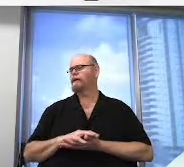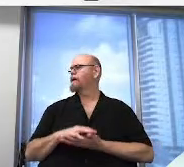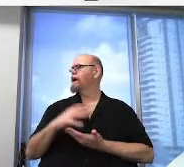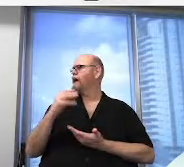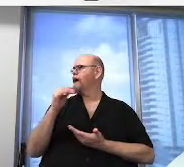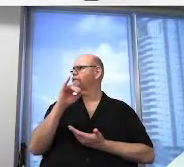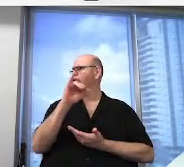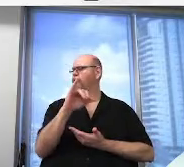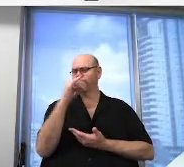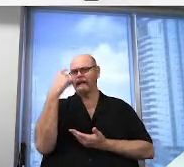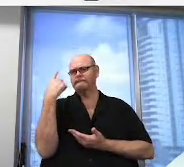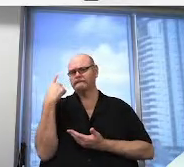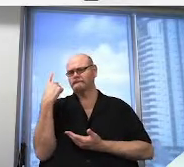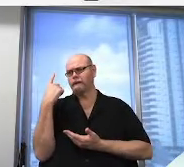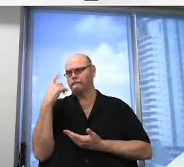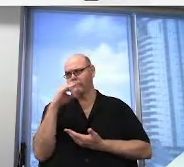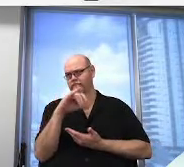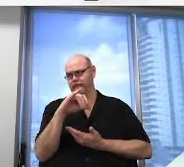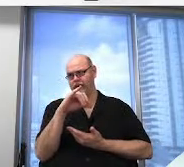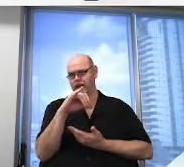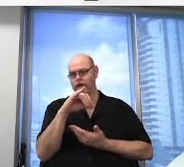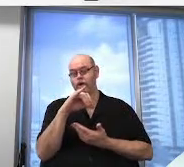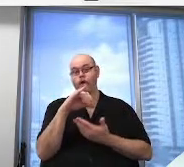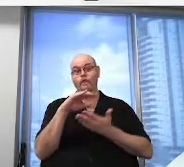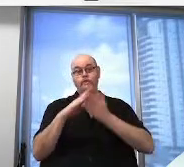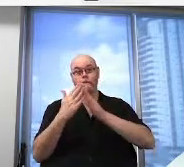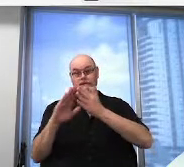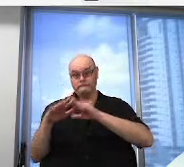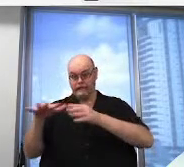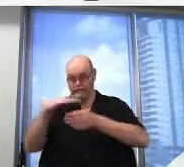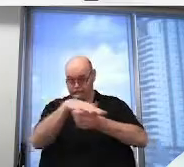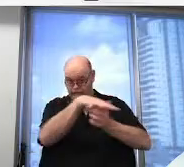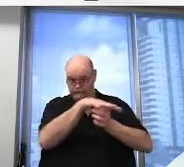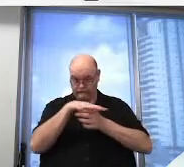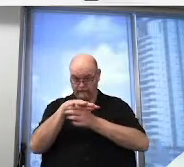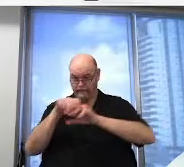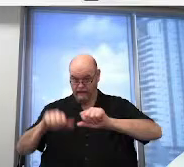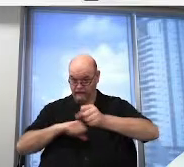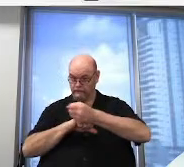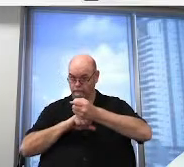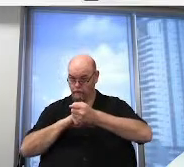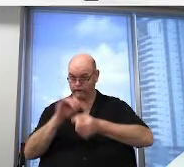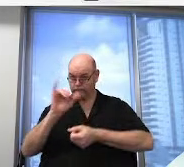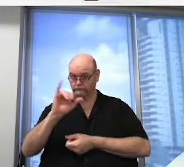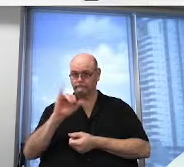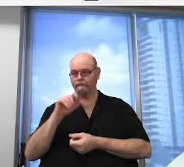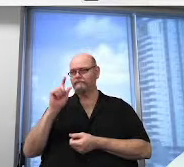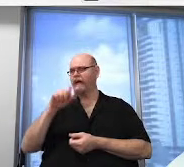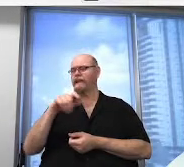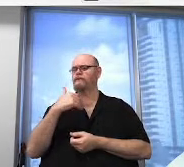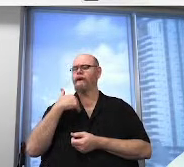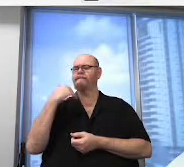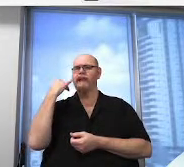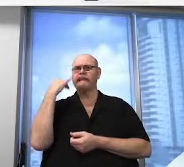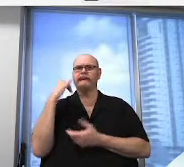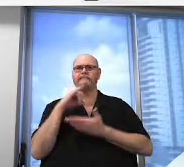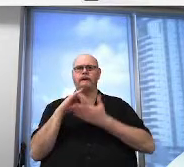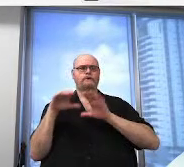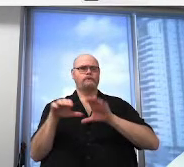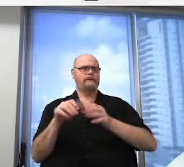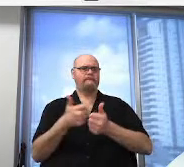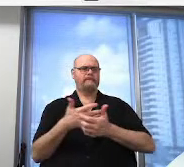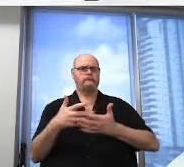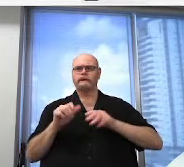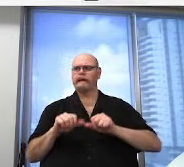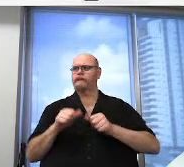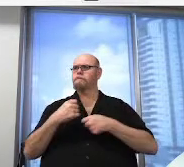trying to get some information. And this is something that the municipalities can really support us on. Okay. I need to get some sense